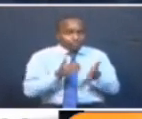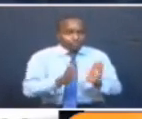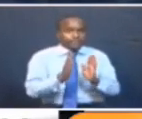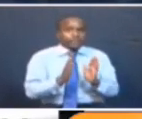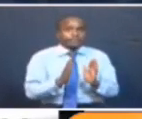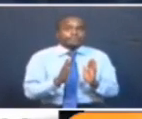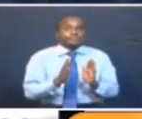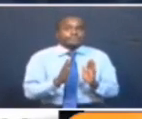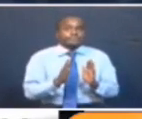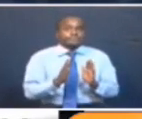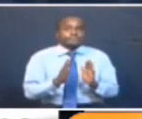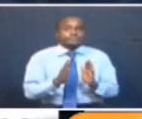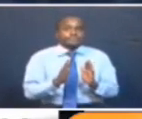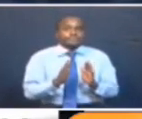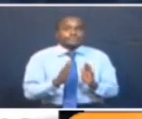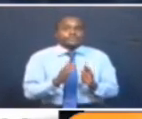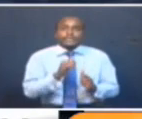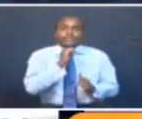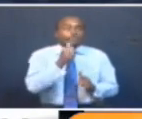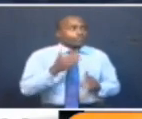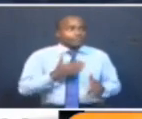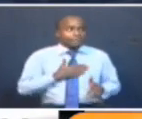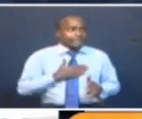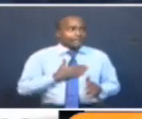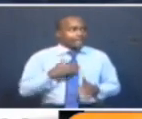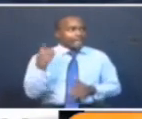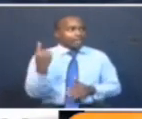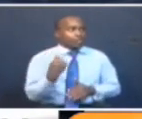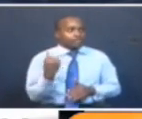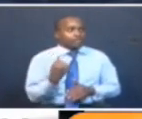that it's not mine alone.